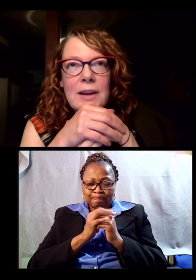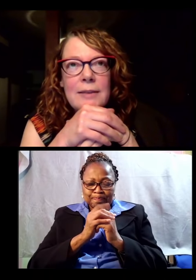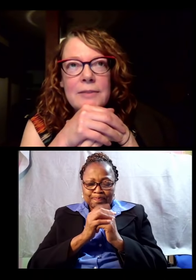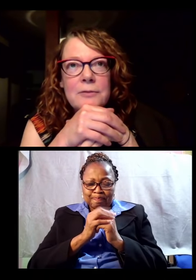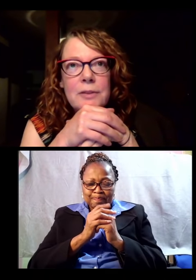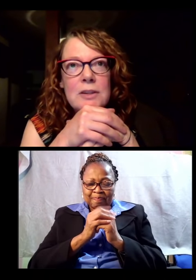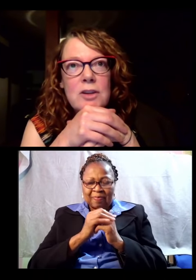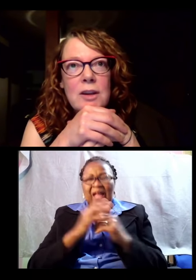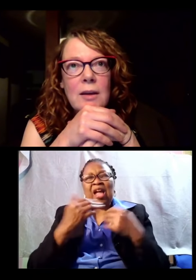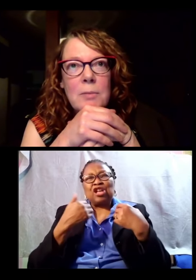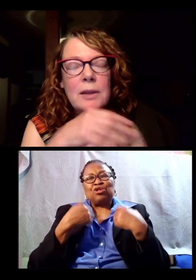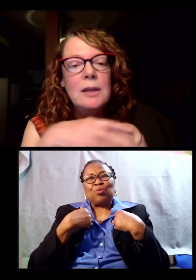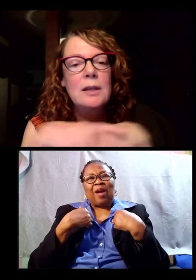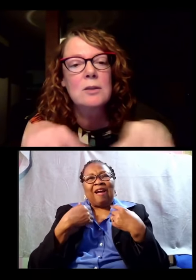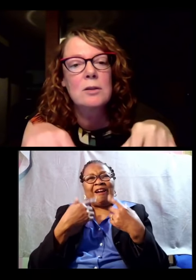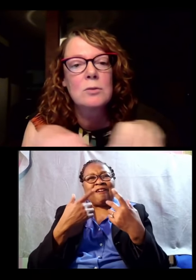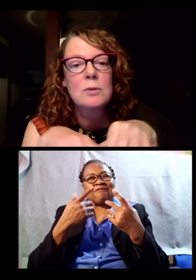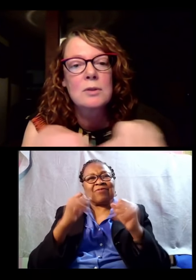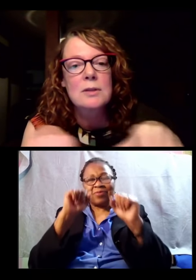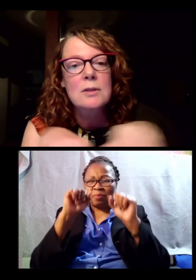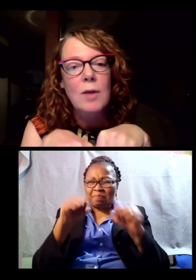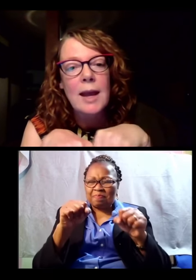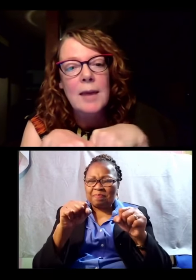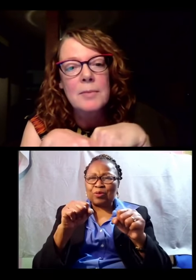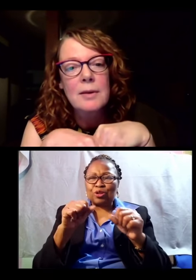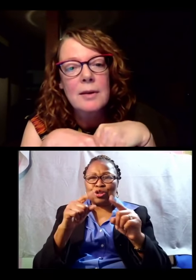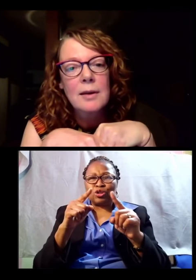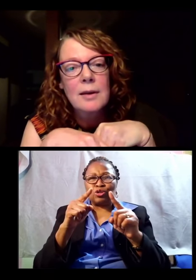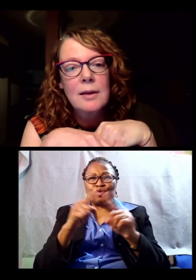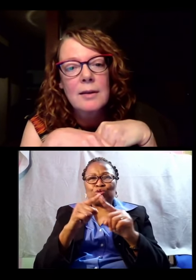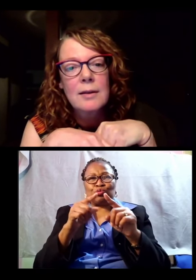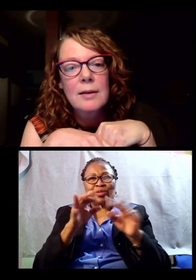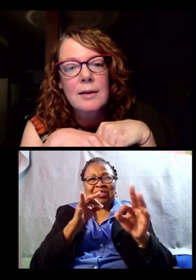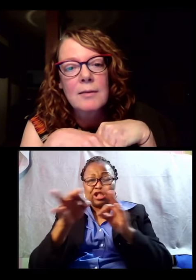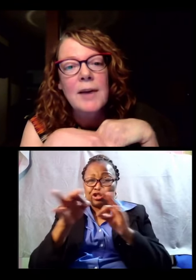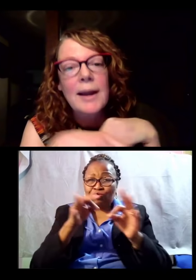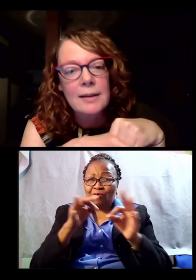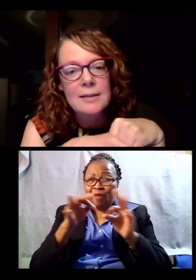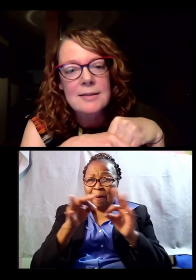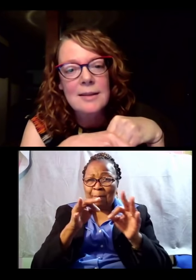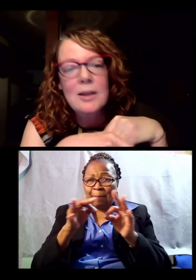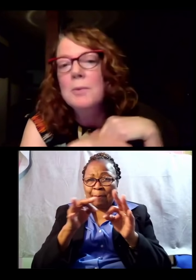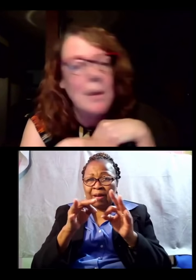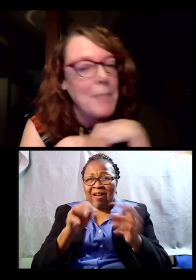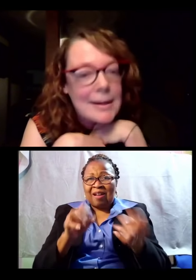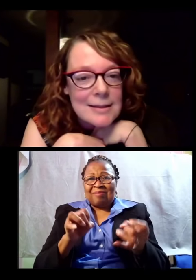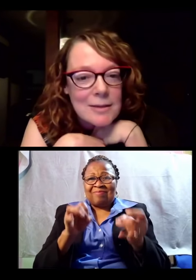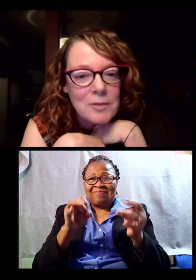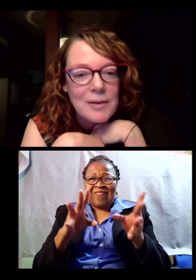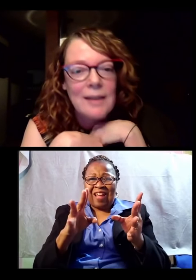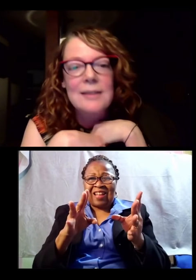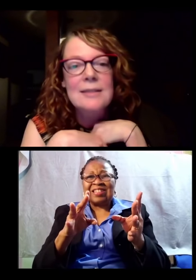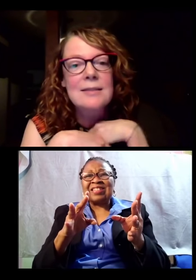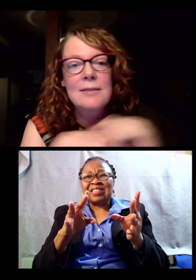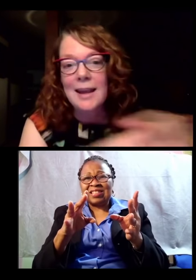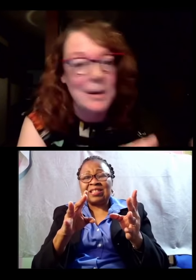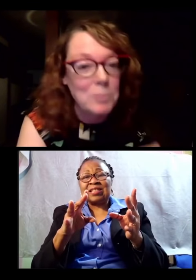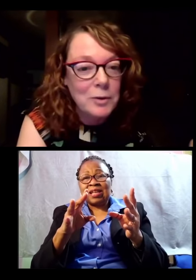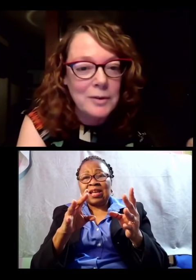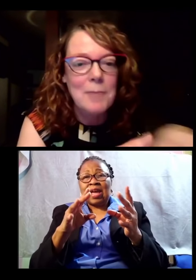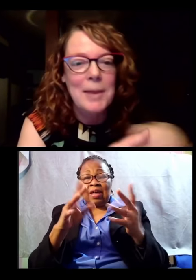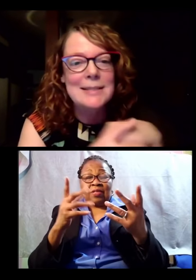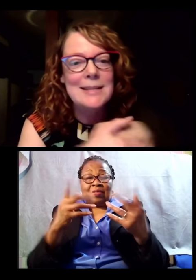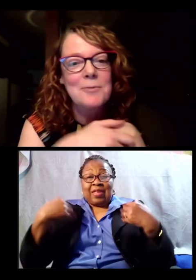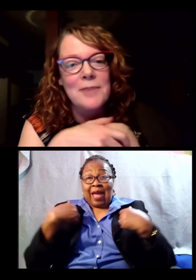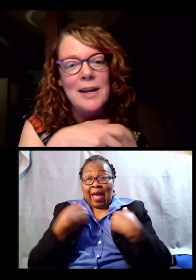You have a kind of unflinching ability to describe violence, the human capacity for violence, the